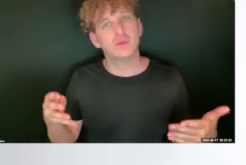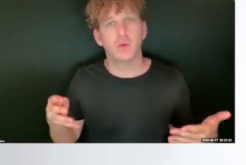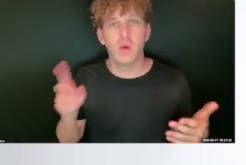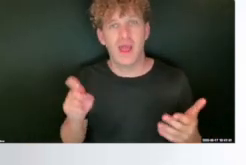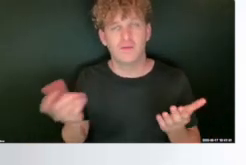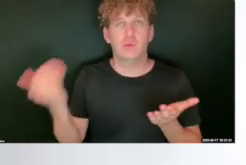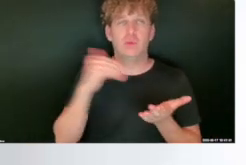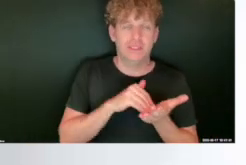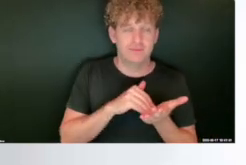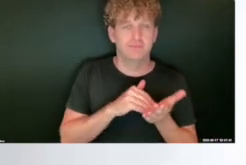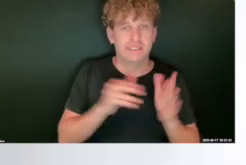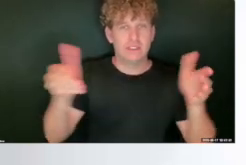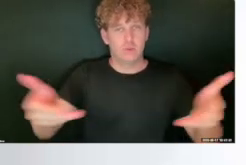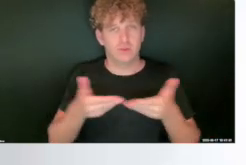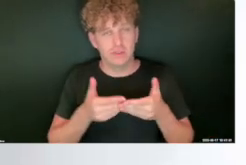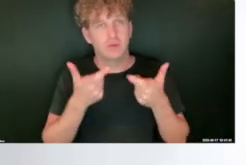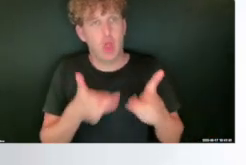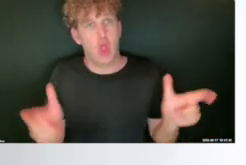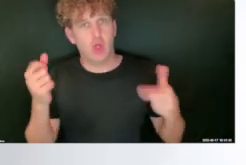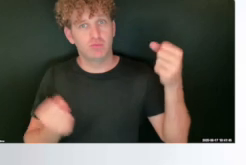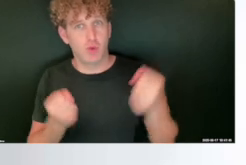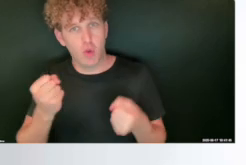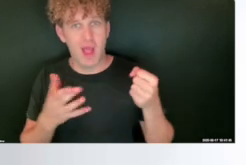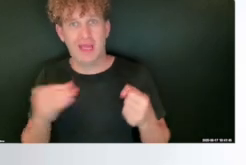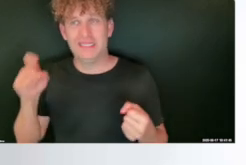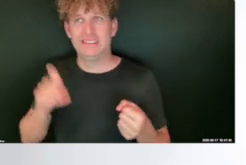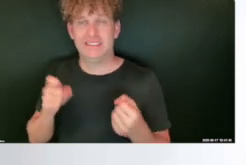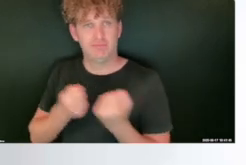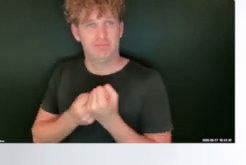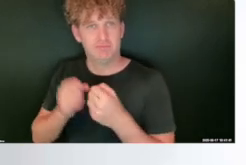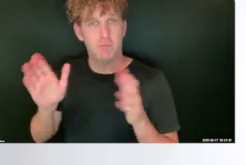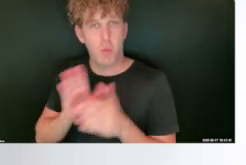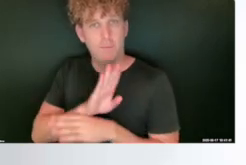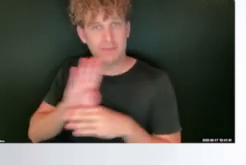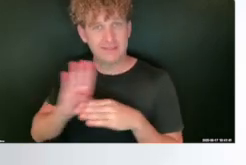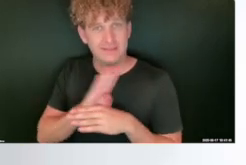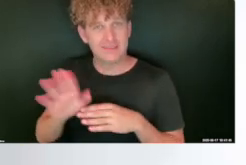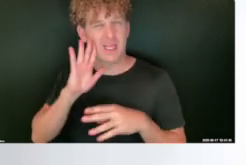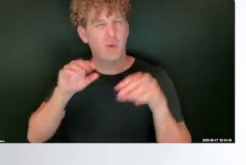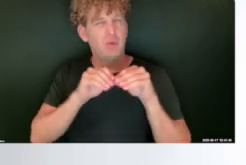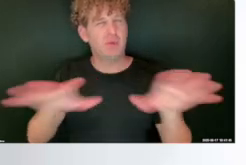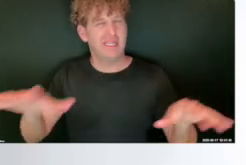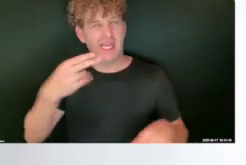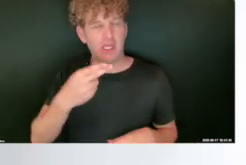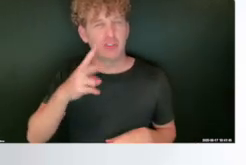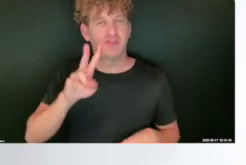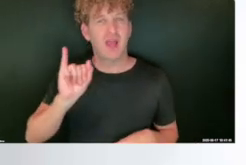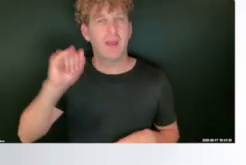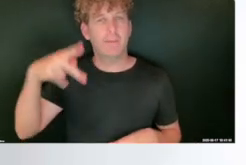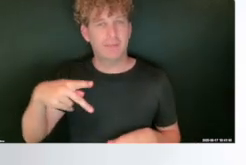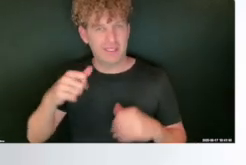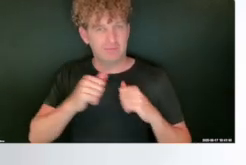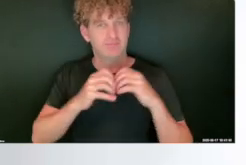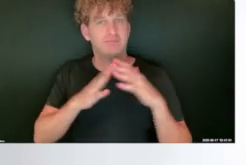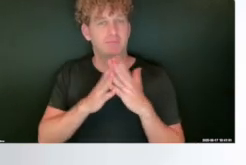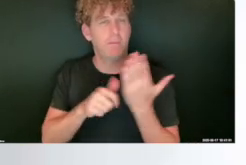also participated with ISEF and CORE. And I'll go ahead and go to the next slide, and I believe I can hand